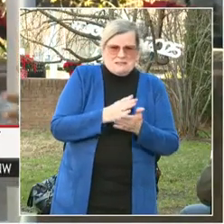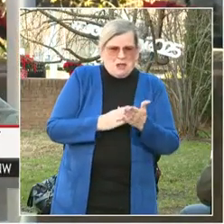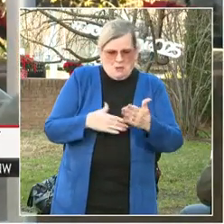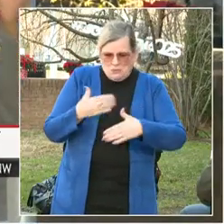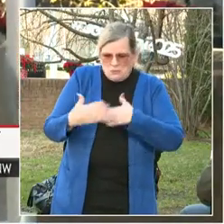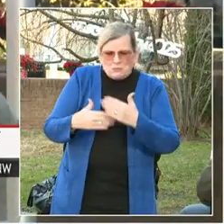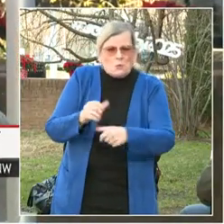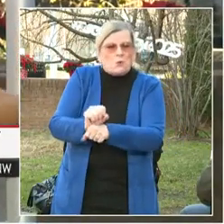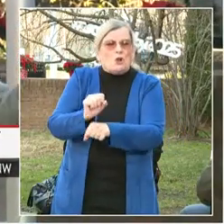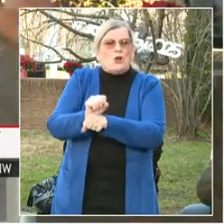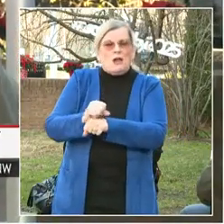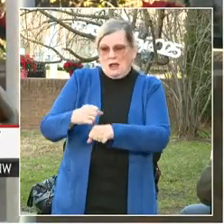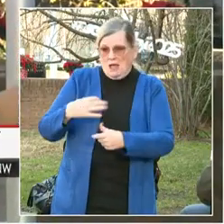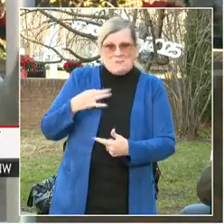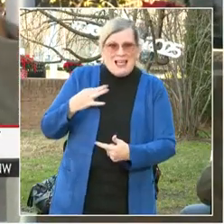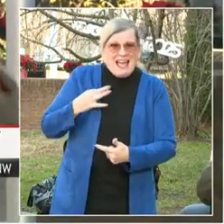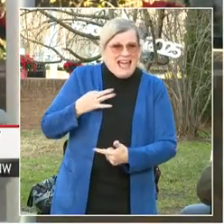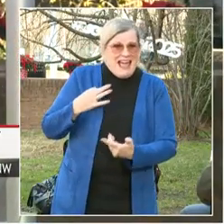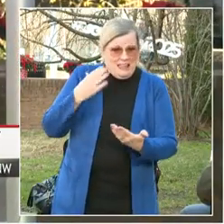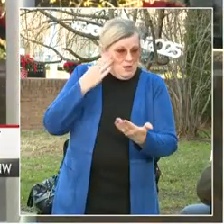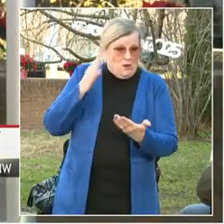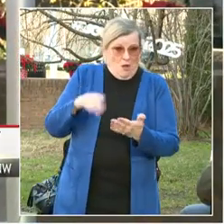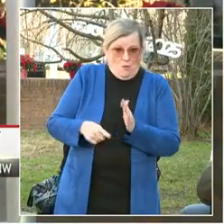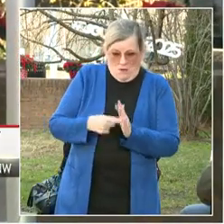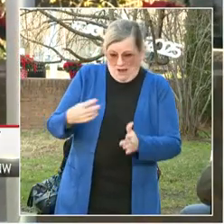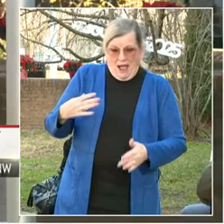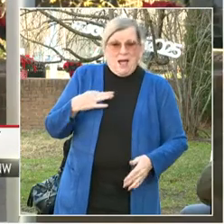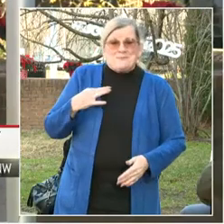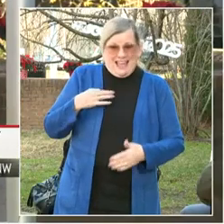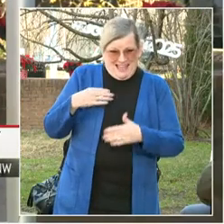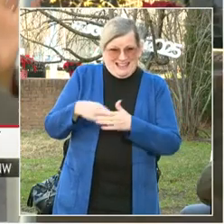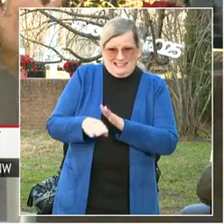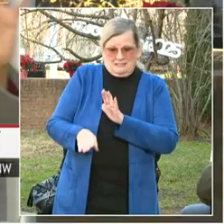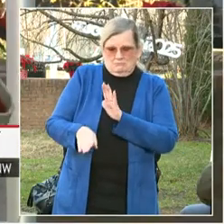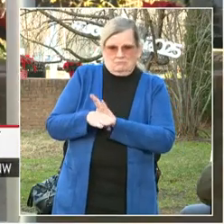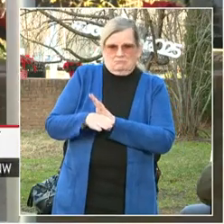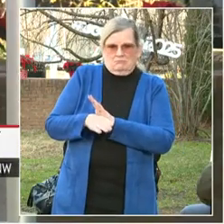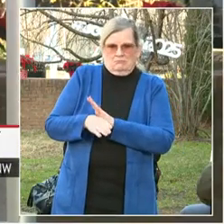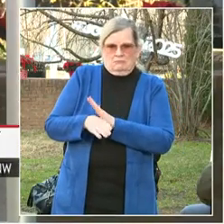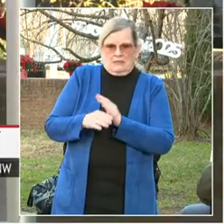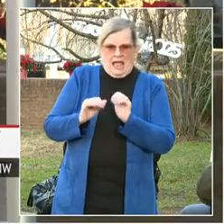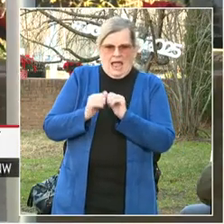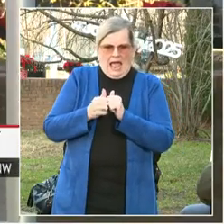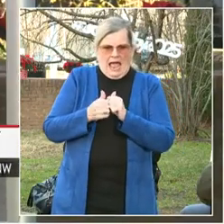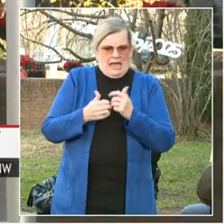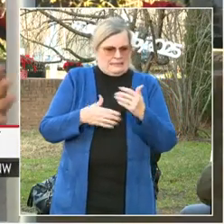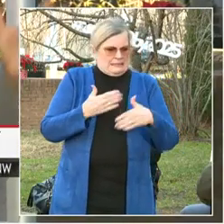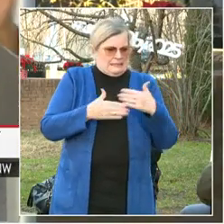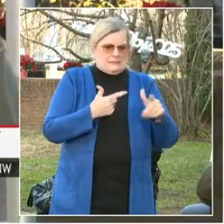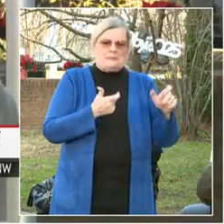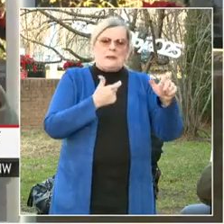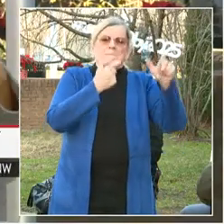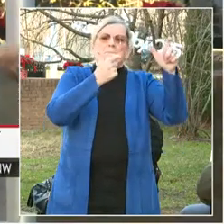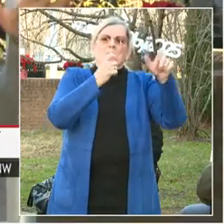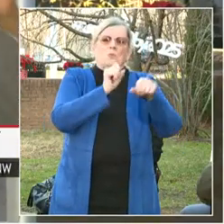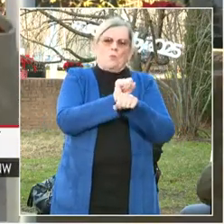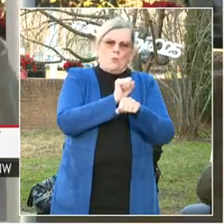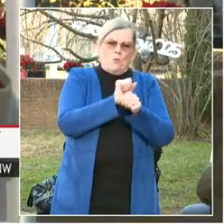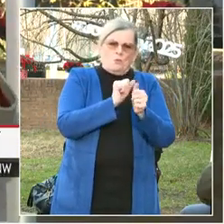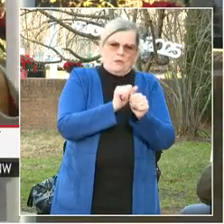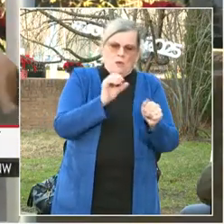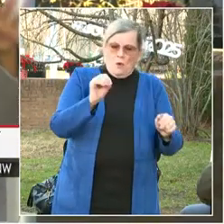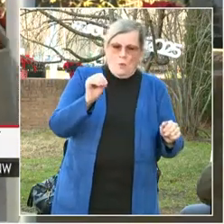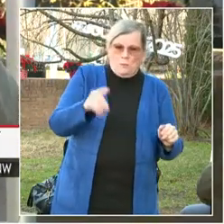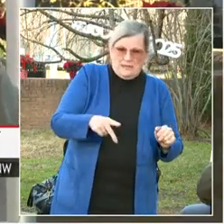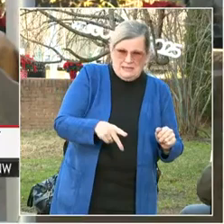apply and be selected and speed that process up. So I have some ideas I'm going to work with OP on so that more